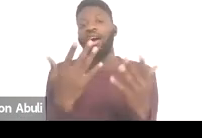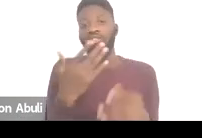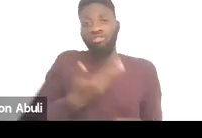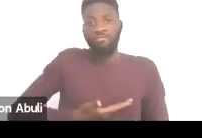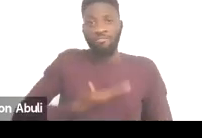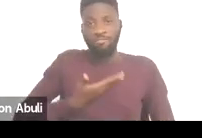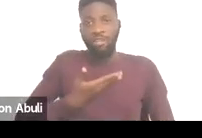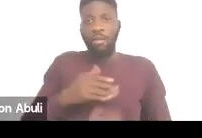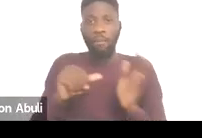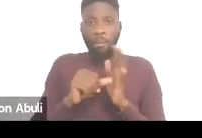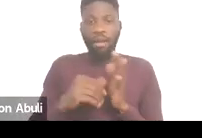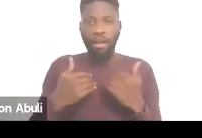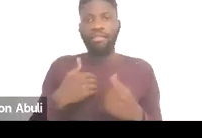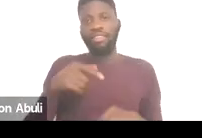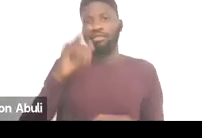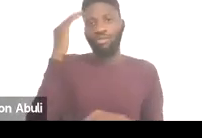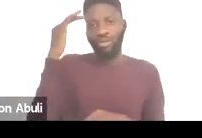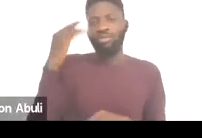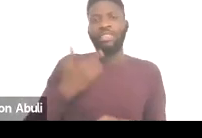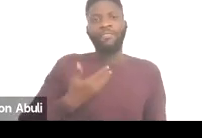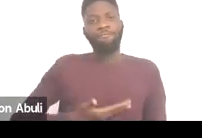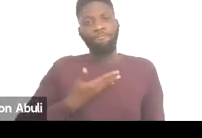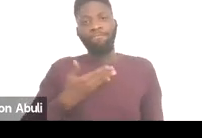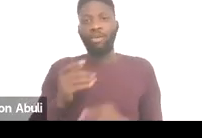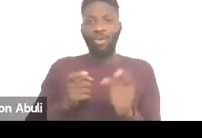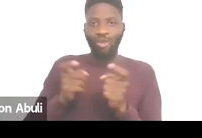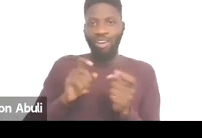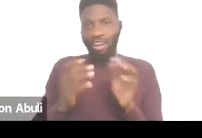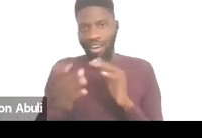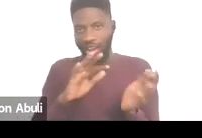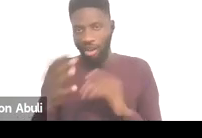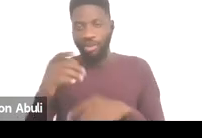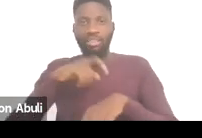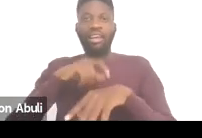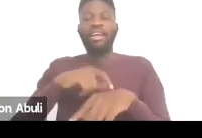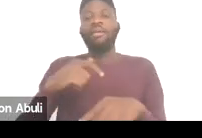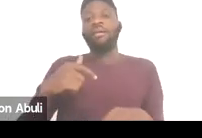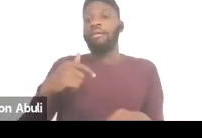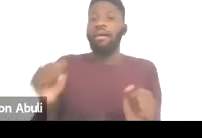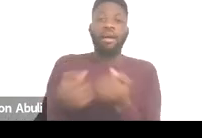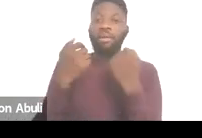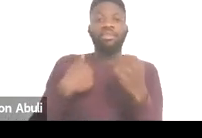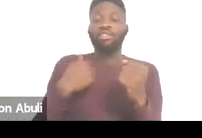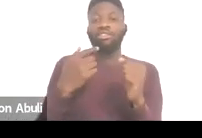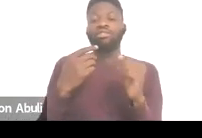kujua hivi nitakuwa na manage anger yangu hivi na hivi when I'm confronted with such situations.